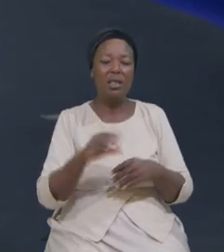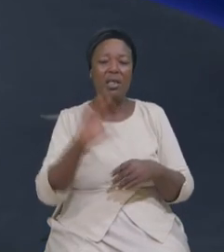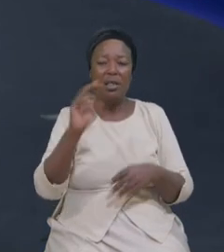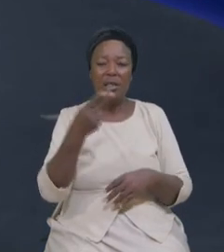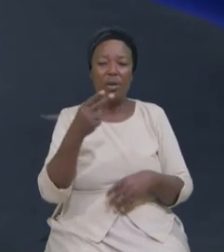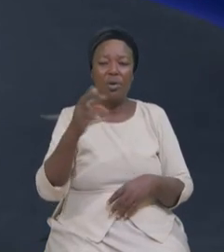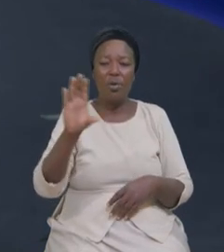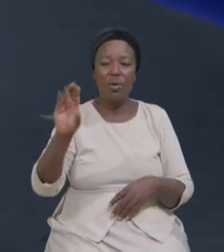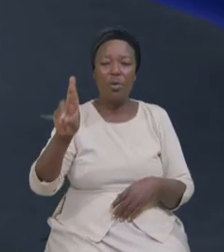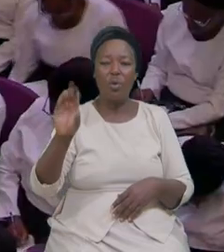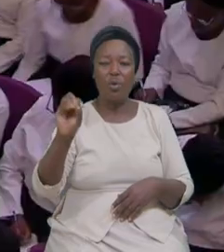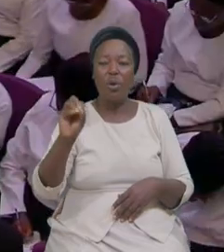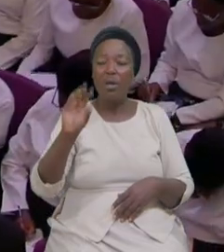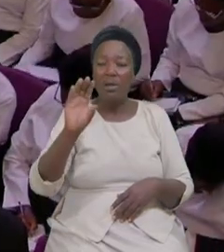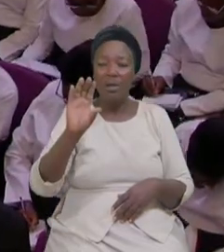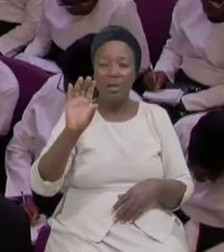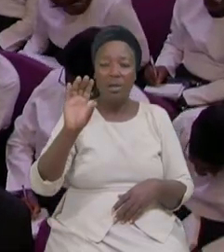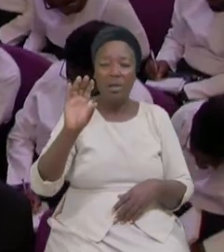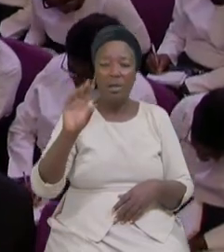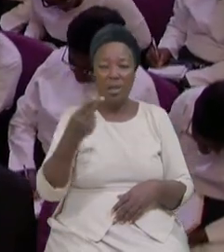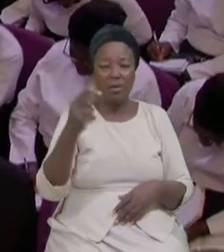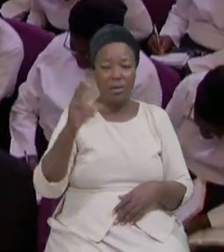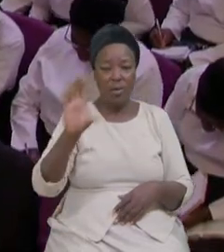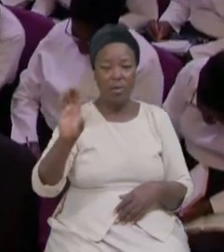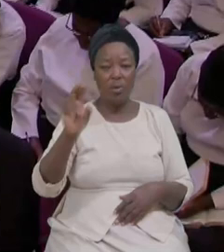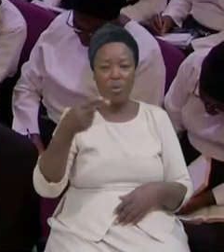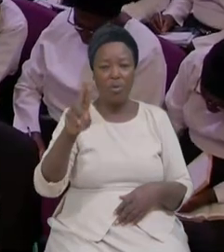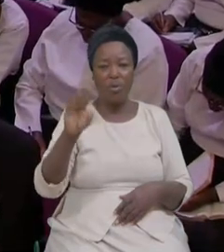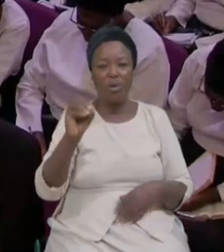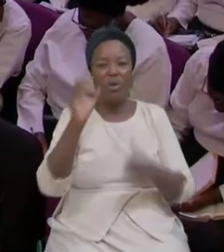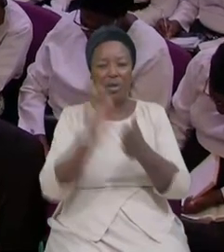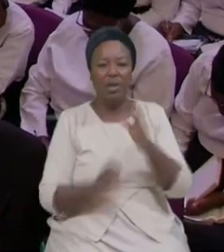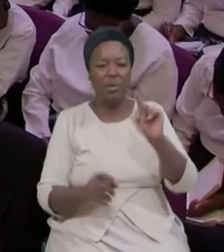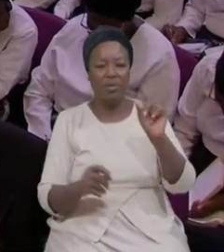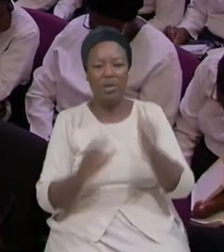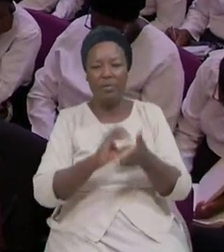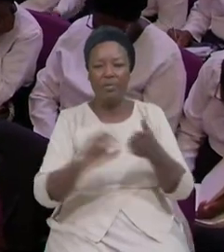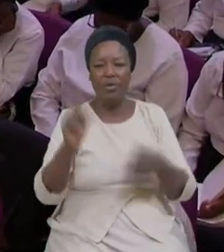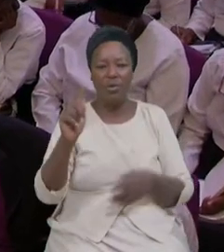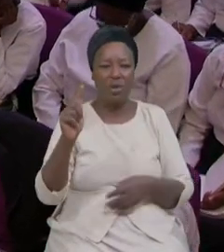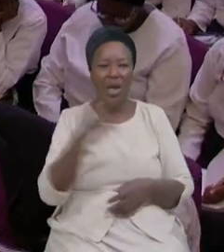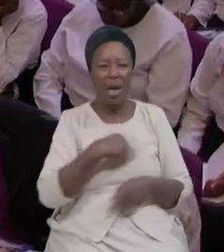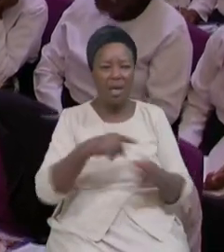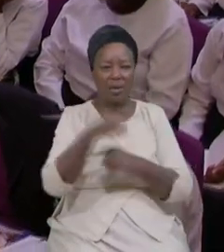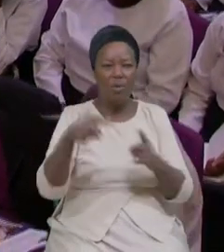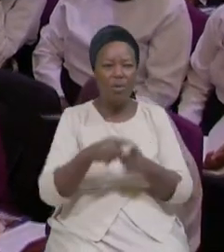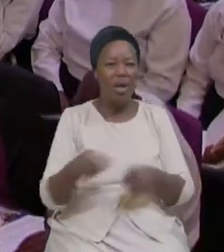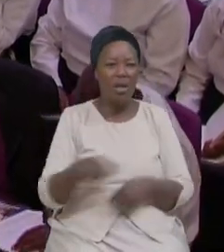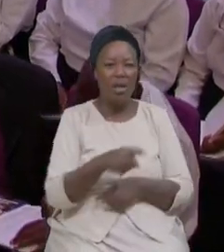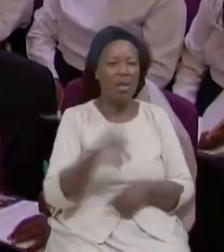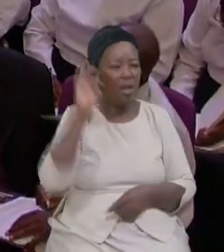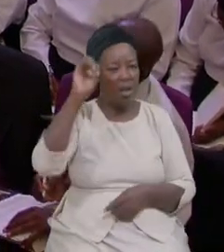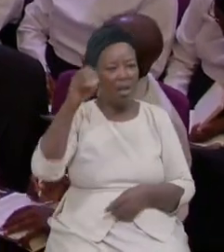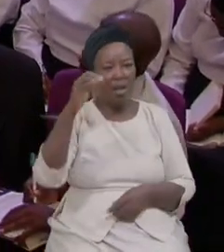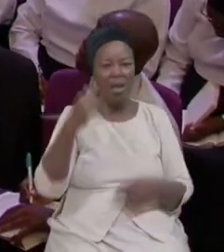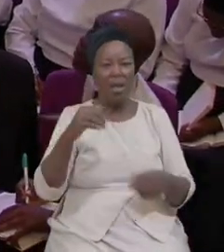2 Chronicles chapter 20. Look at verse 21. And when he had consulted with the